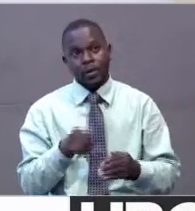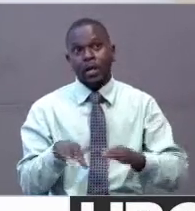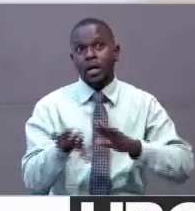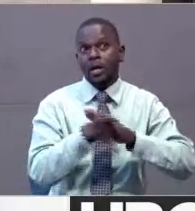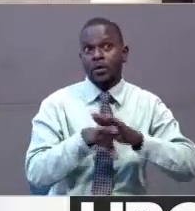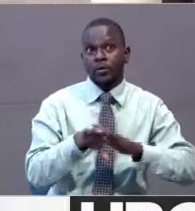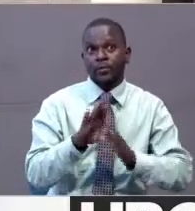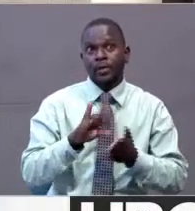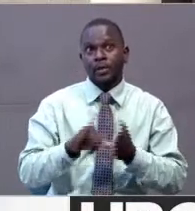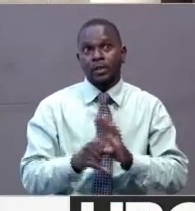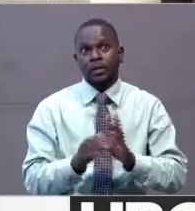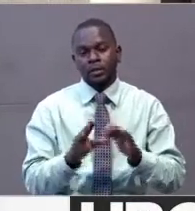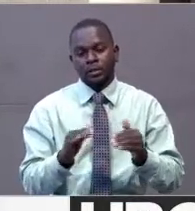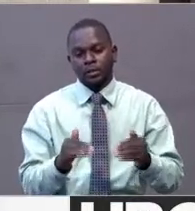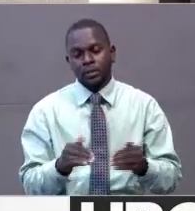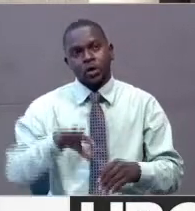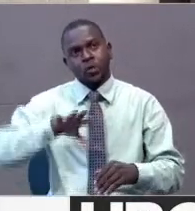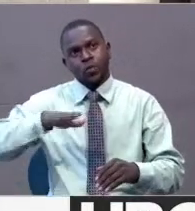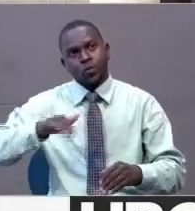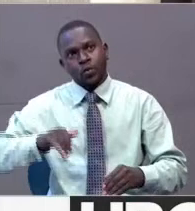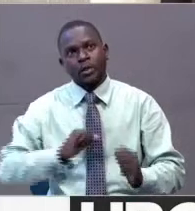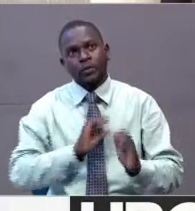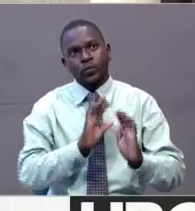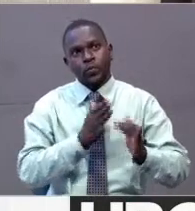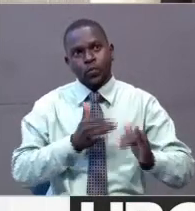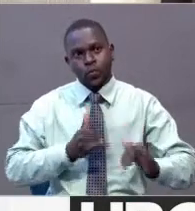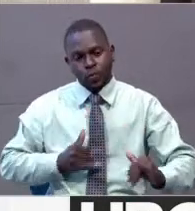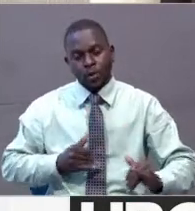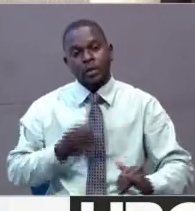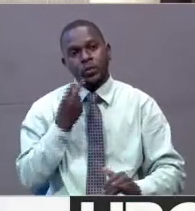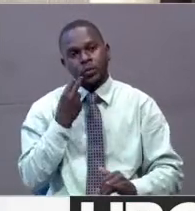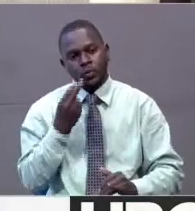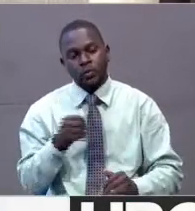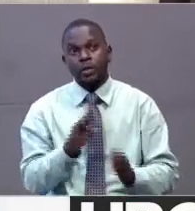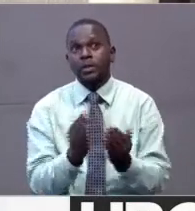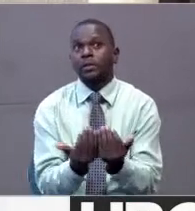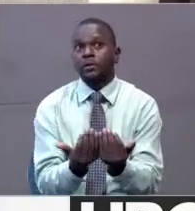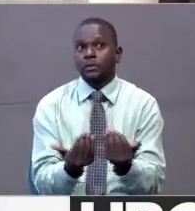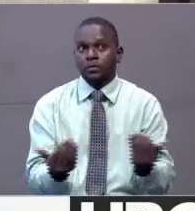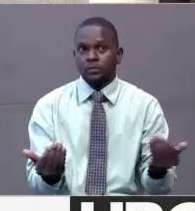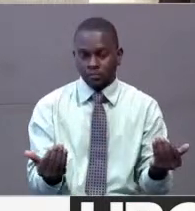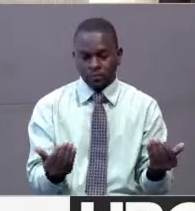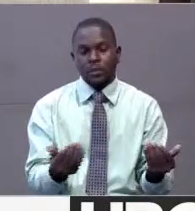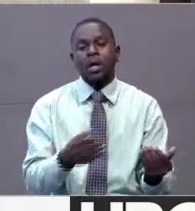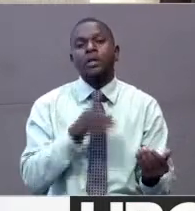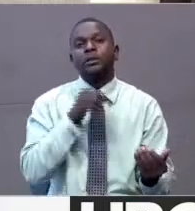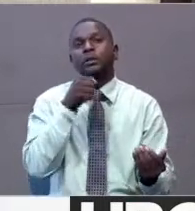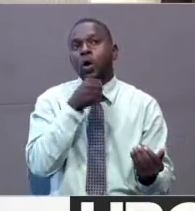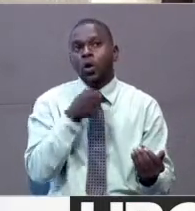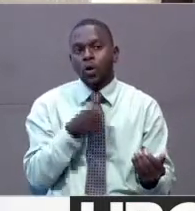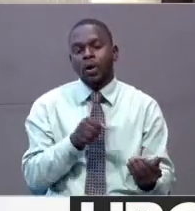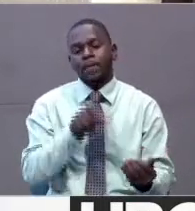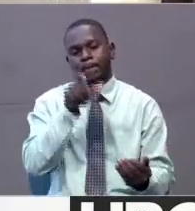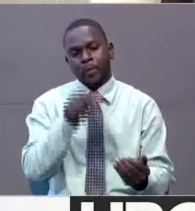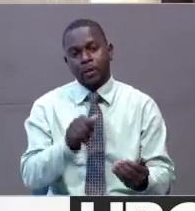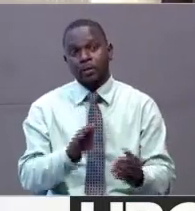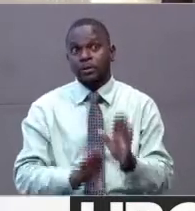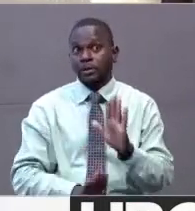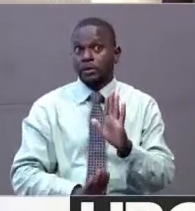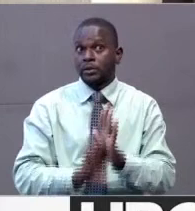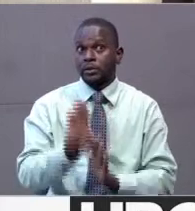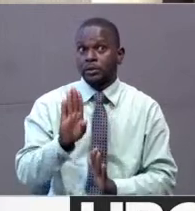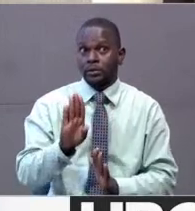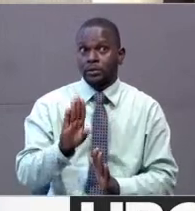environmental aspect, we look at water and sanitation to ensure that the children and the older person through the Athletics for Development